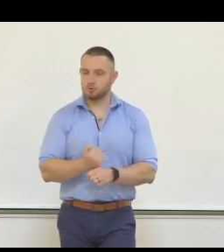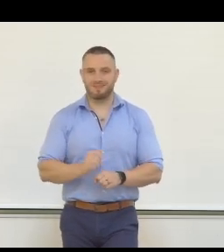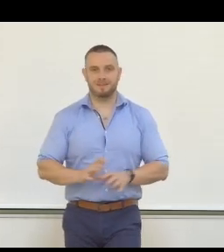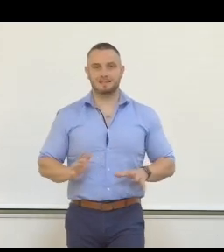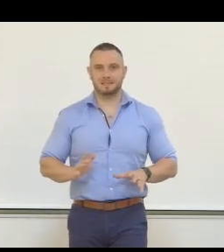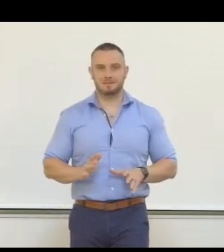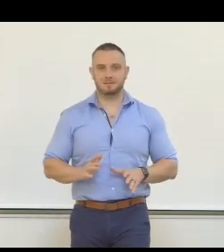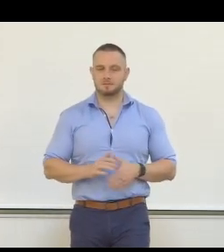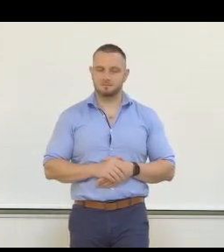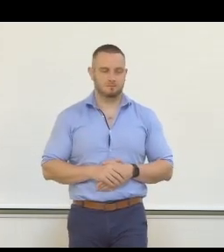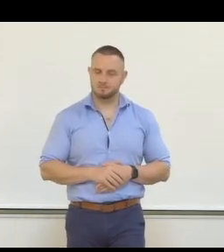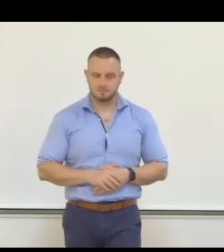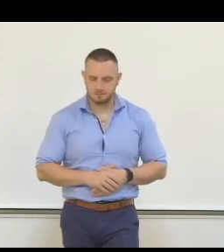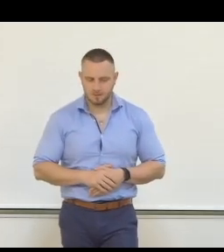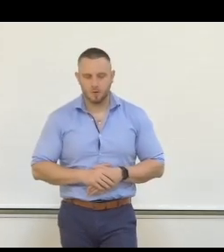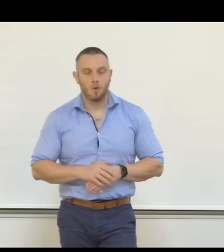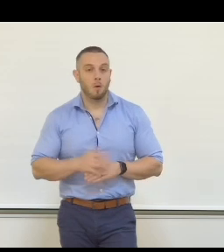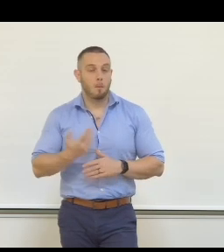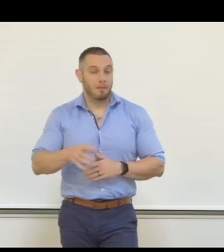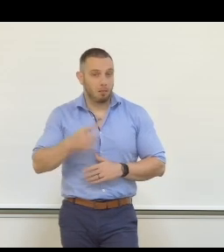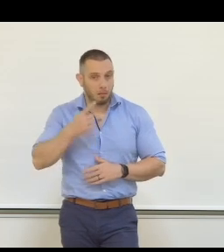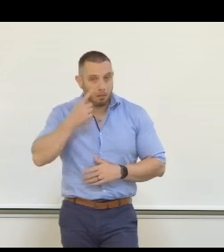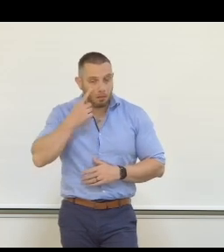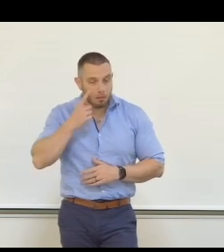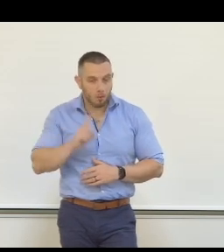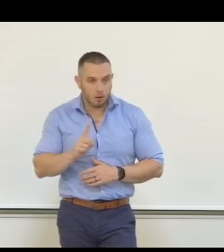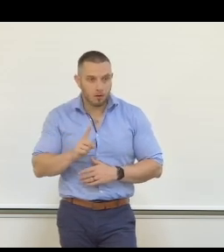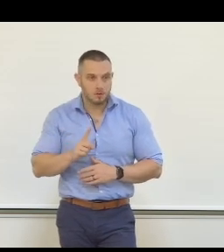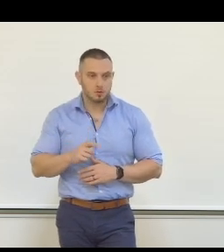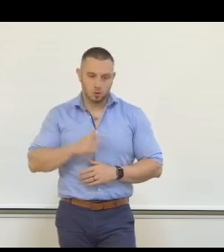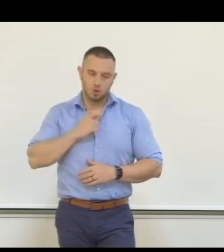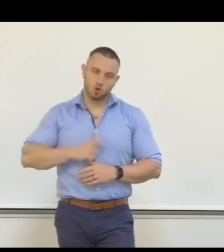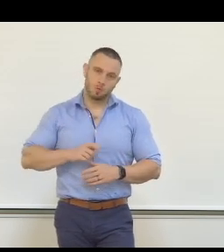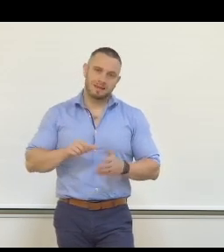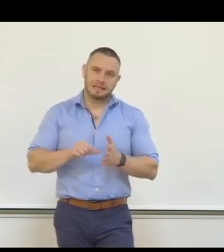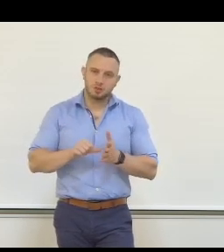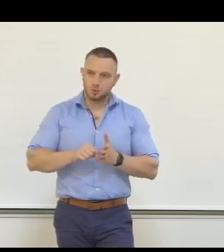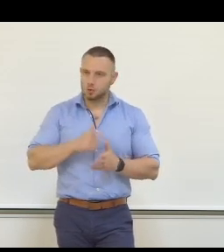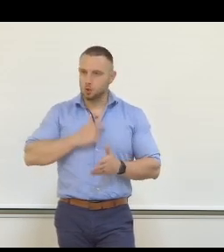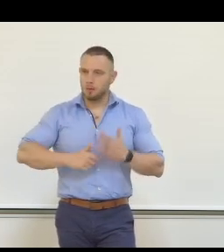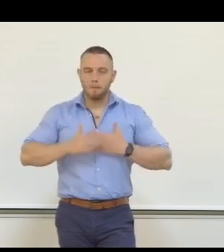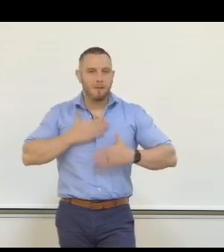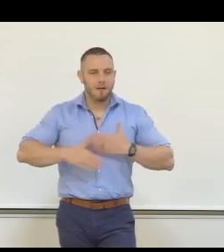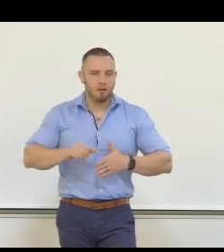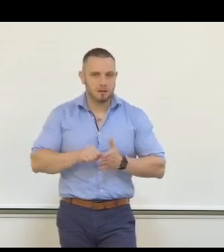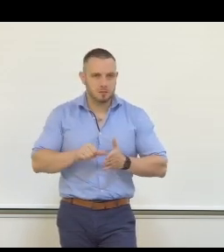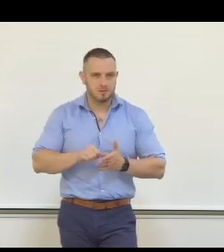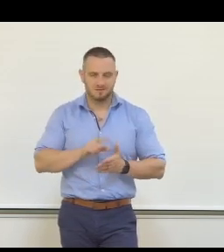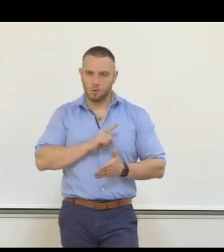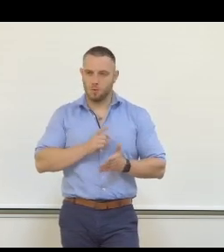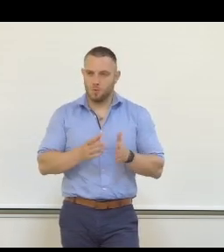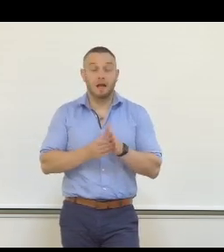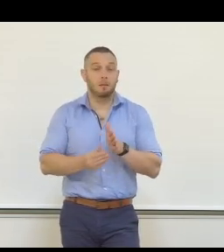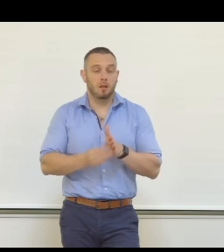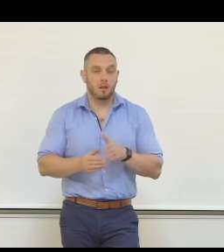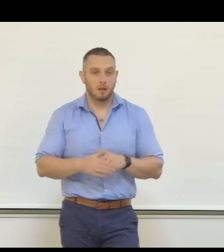human and robots, but we're also looking into, let's say, human issues, into human behavioral issues. Because, for example, when